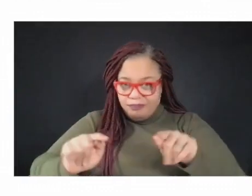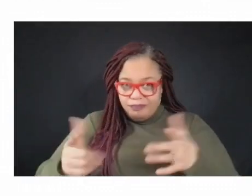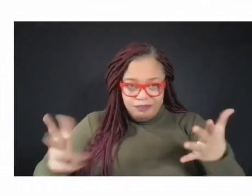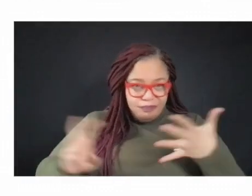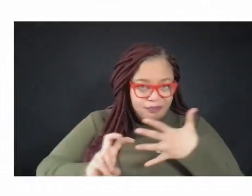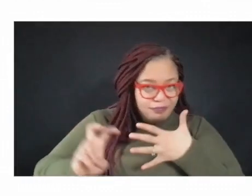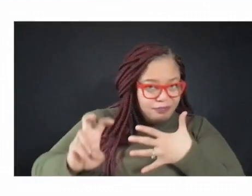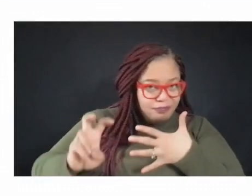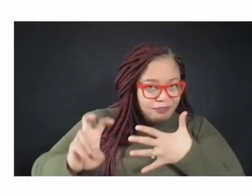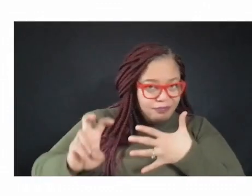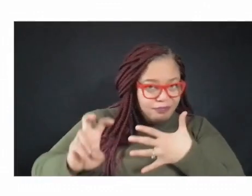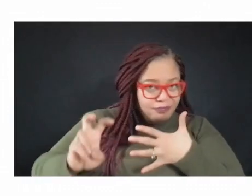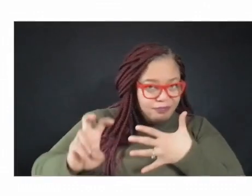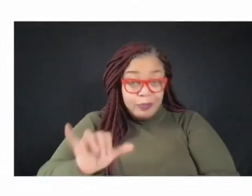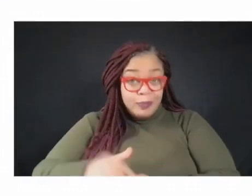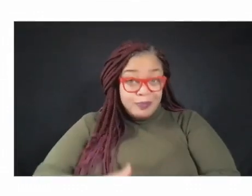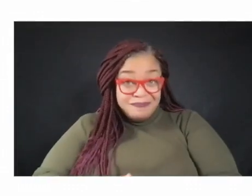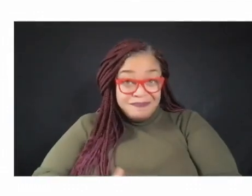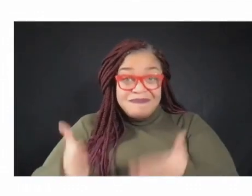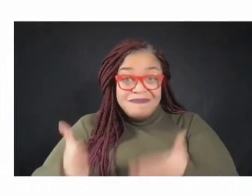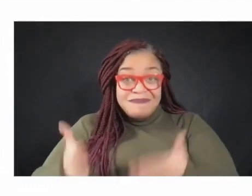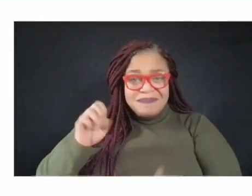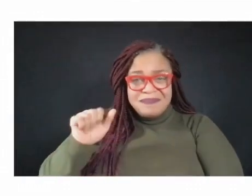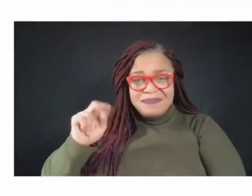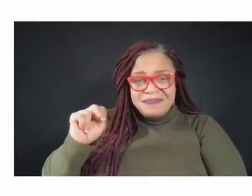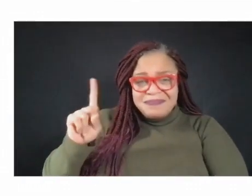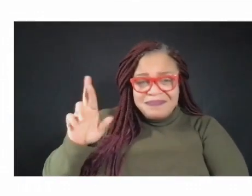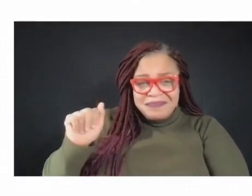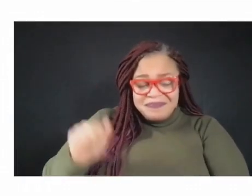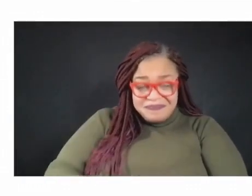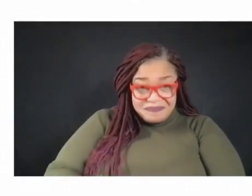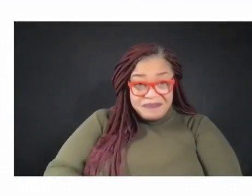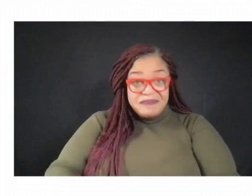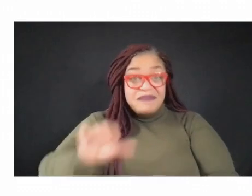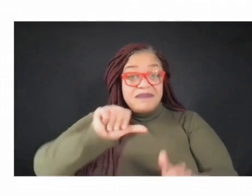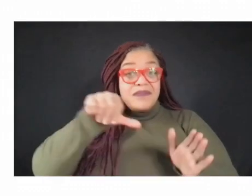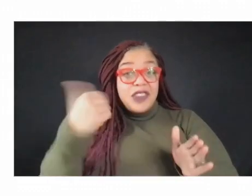Thanks, Sandra. Another sticky that's been put up in the